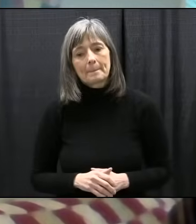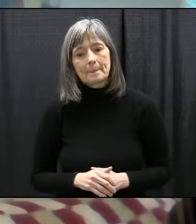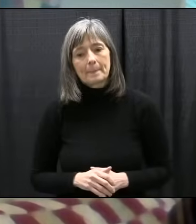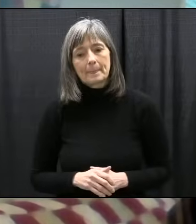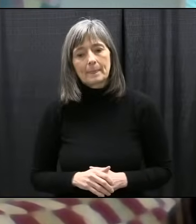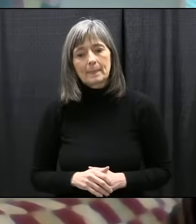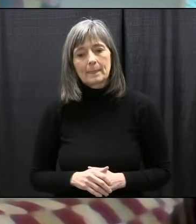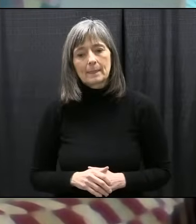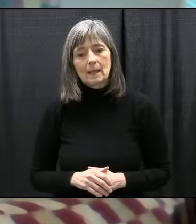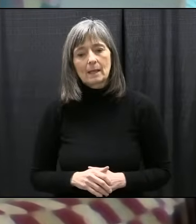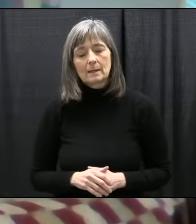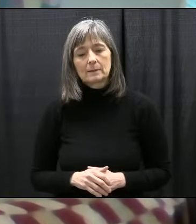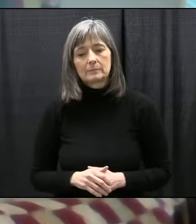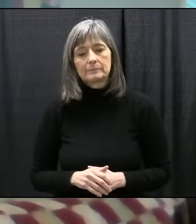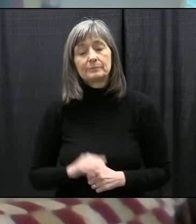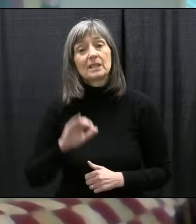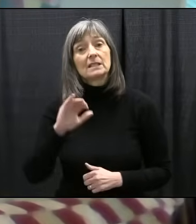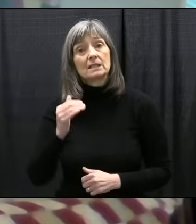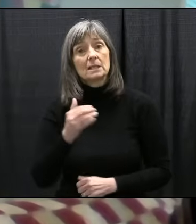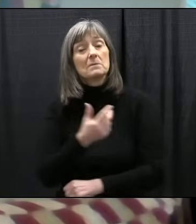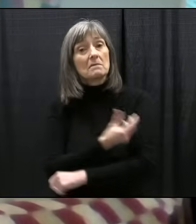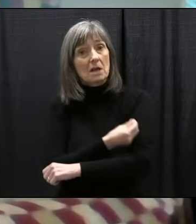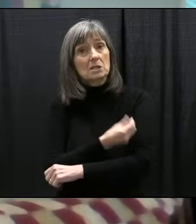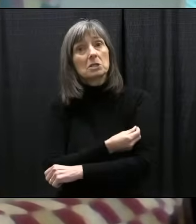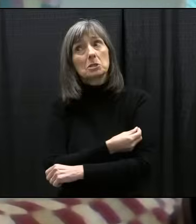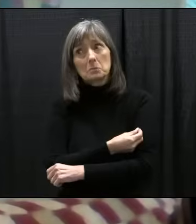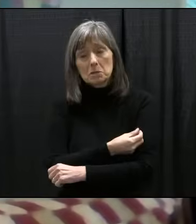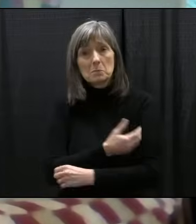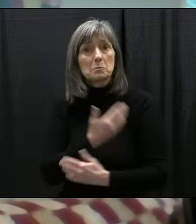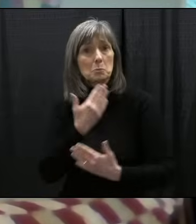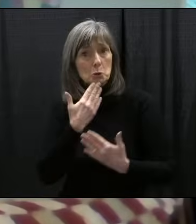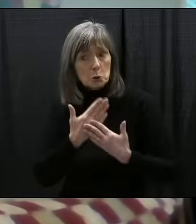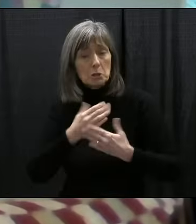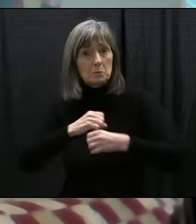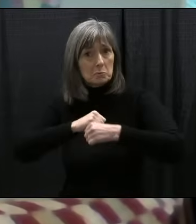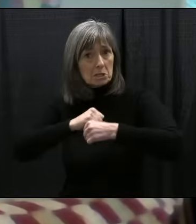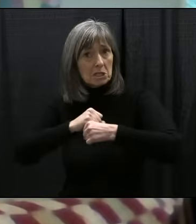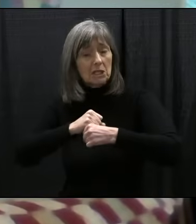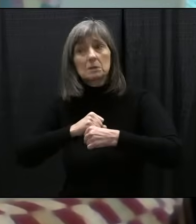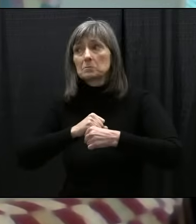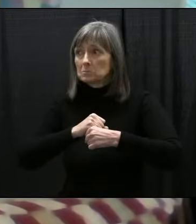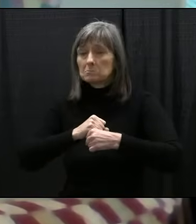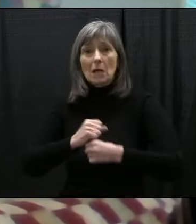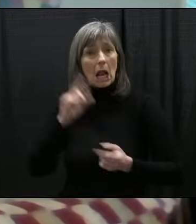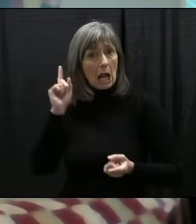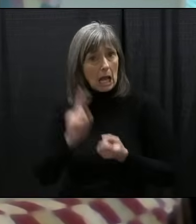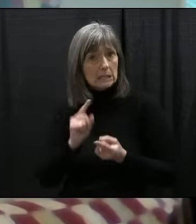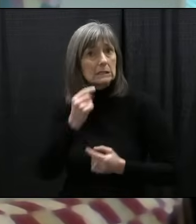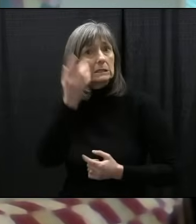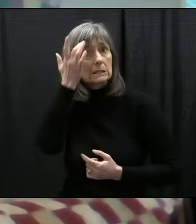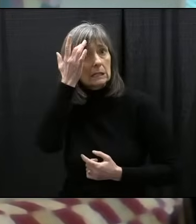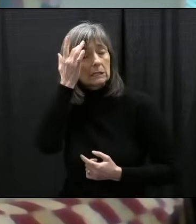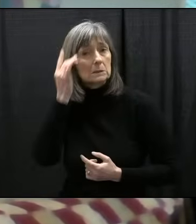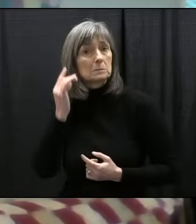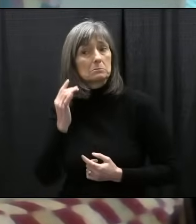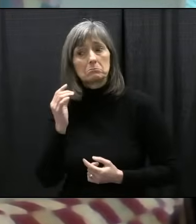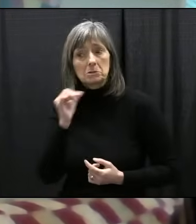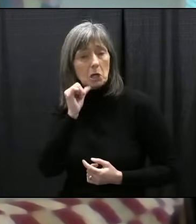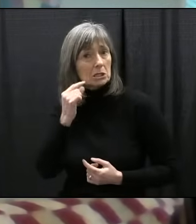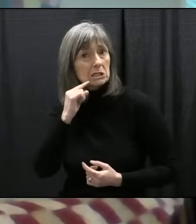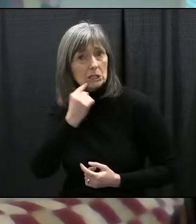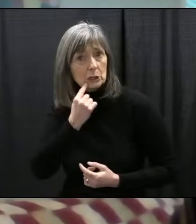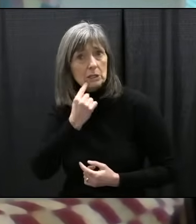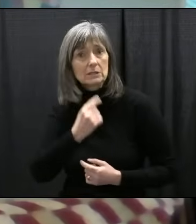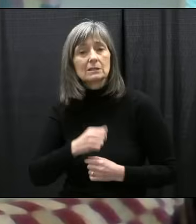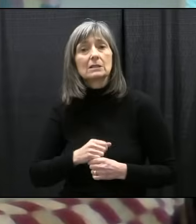While it appears that the vaccinations continue to do well in protecting individuals from severe illness, they offer less protection